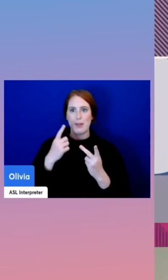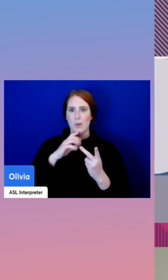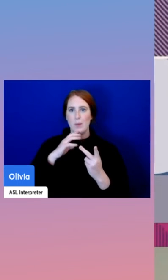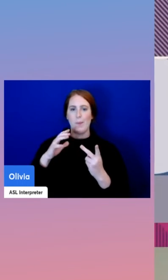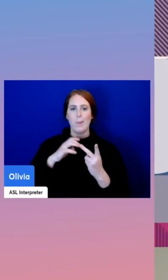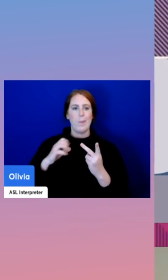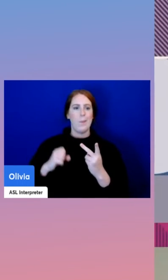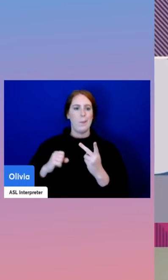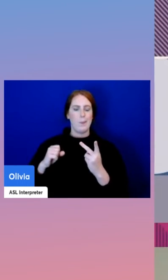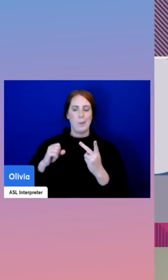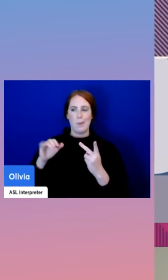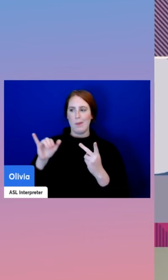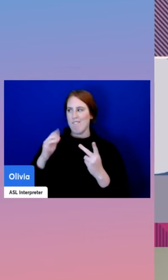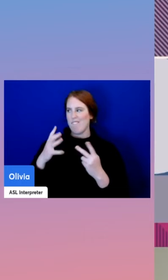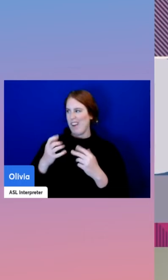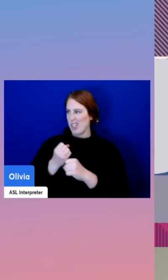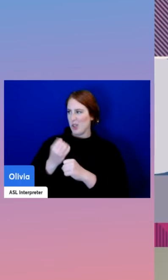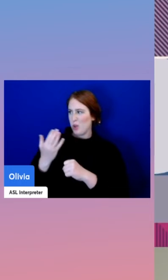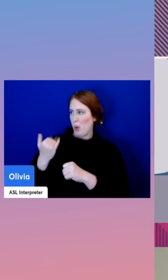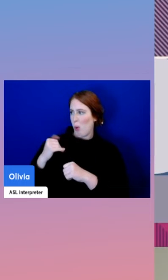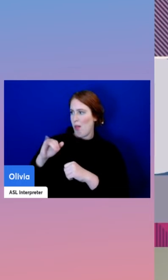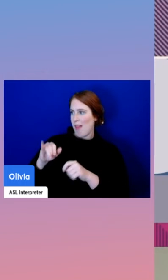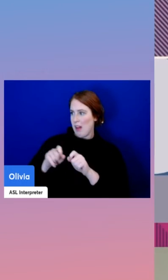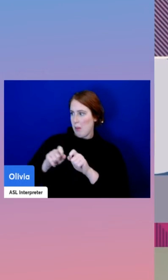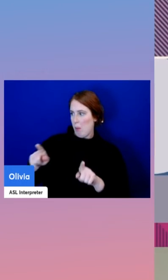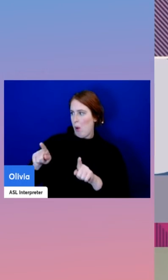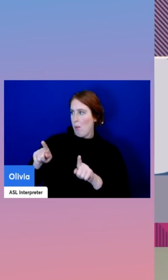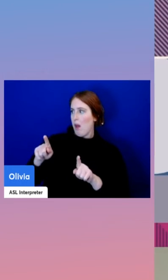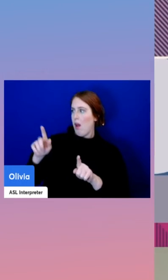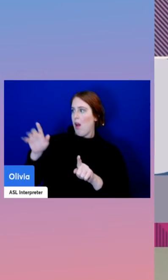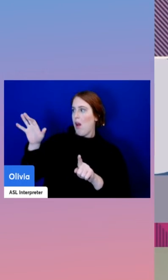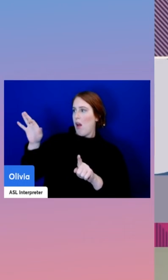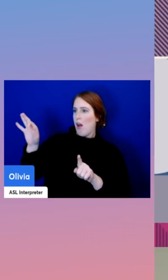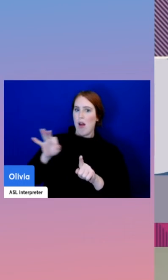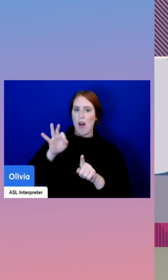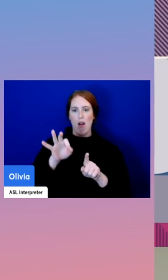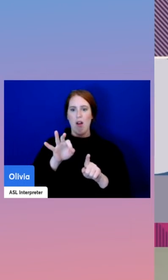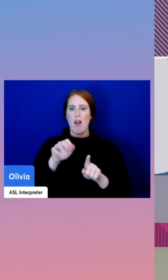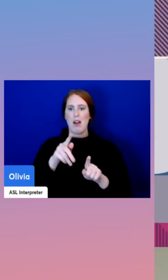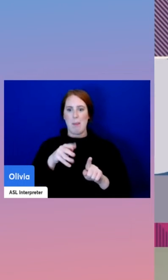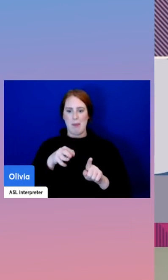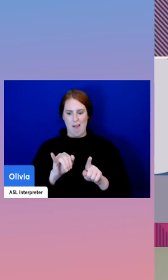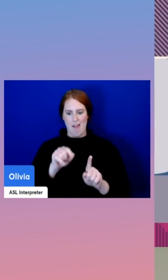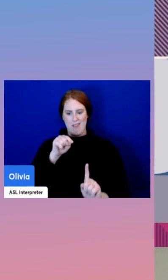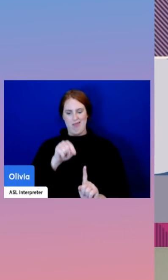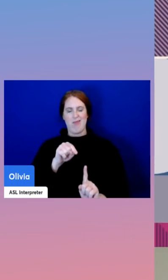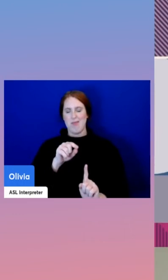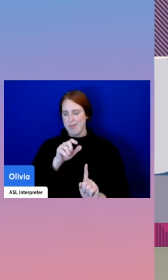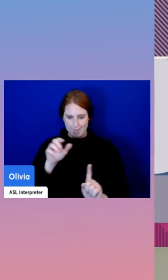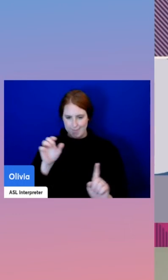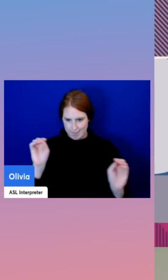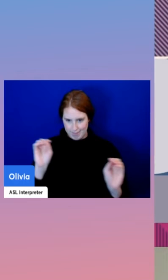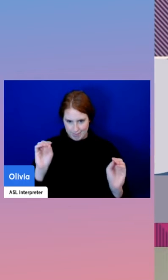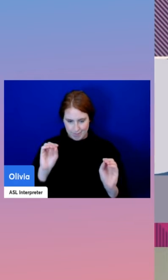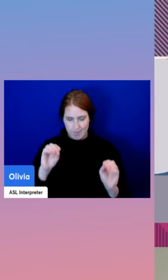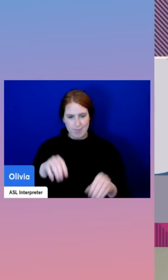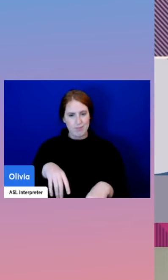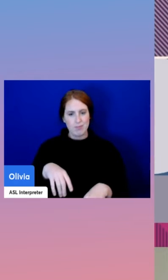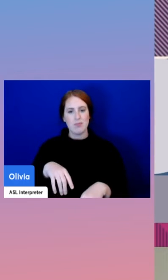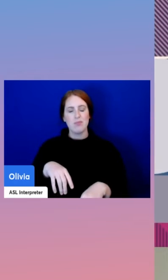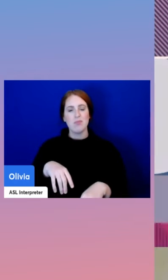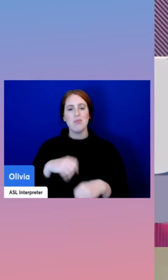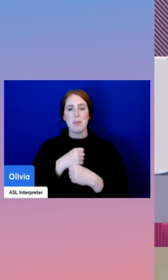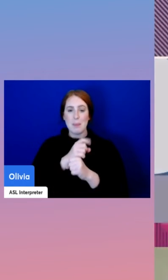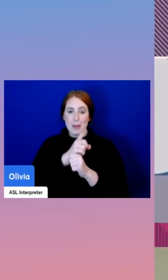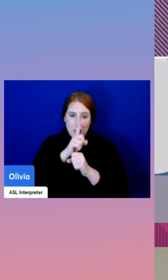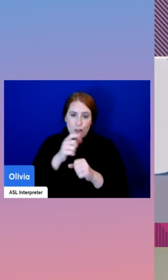5 years ago. Make sure that they are in alignment with what your organization believes in, what your resources currently